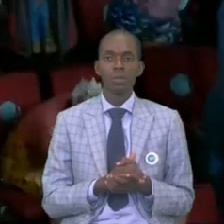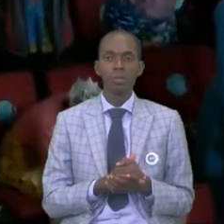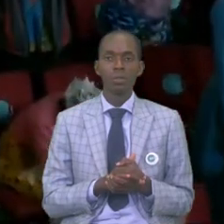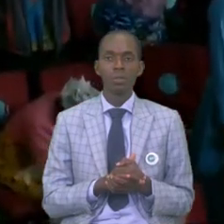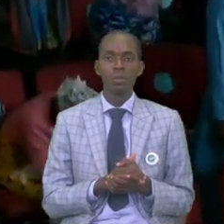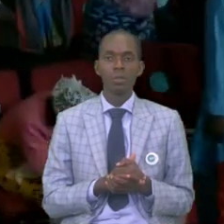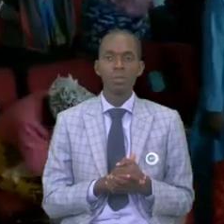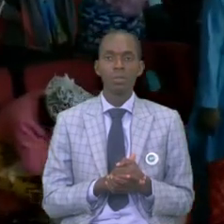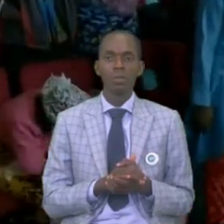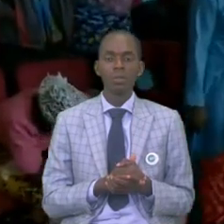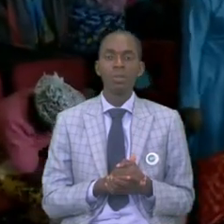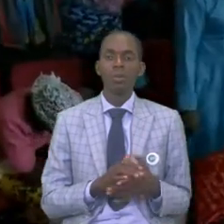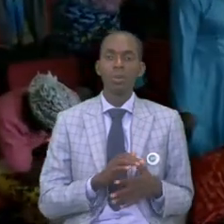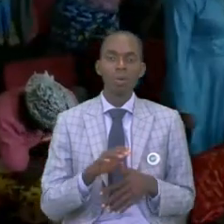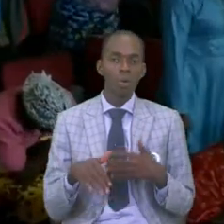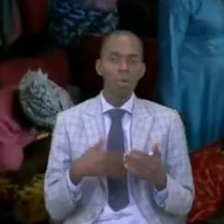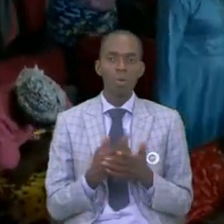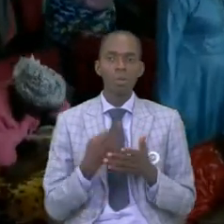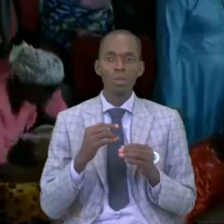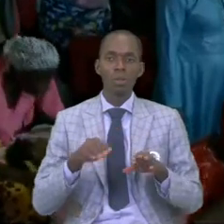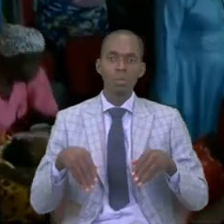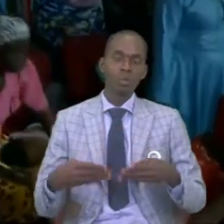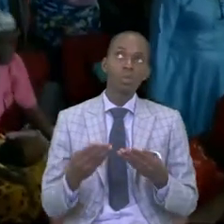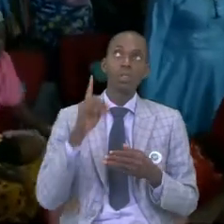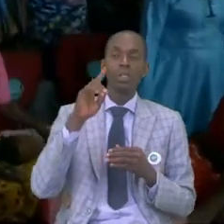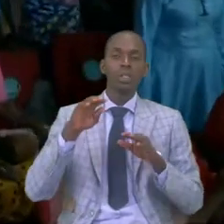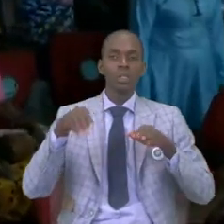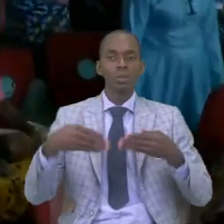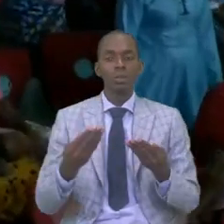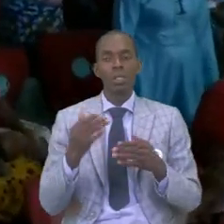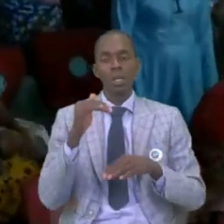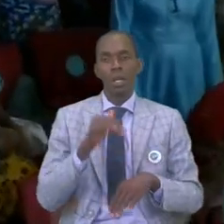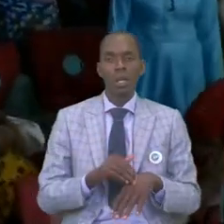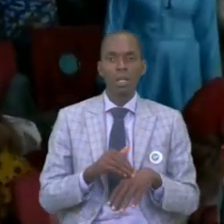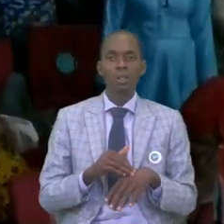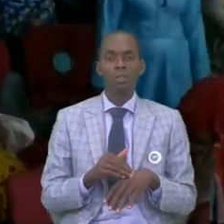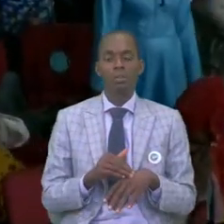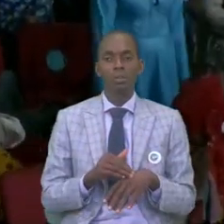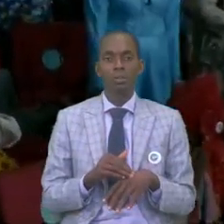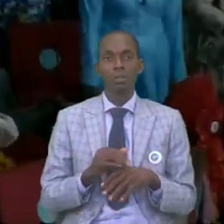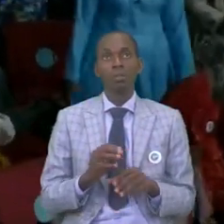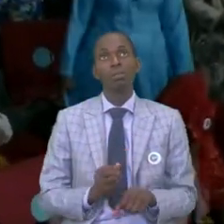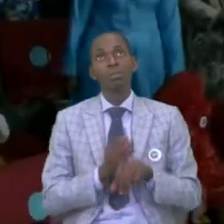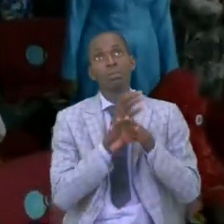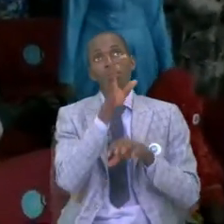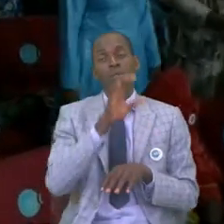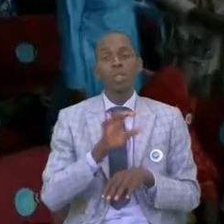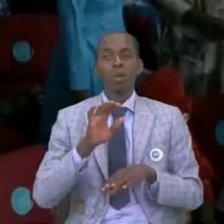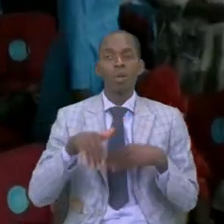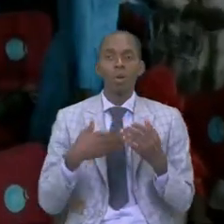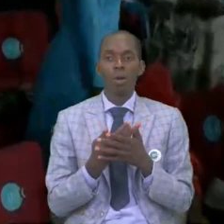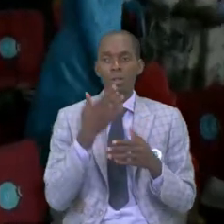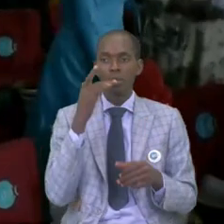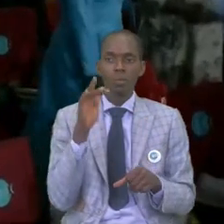All the provision he gave at Calvary, all the promises that have been made since